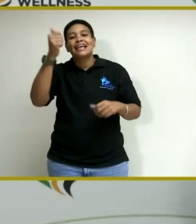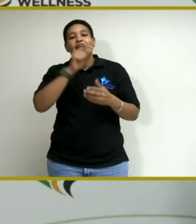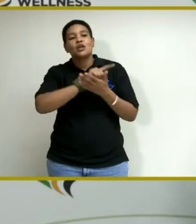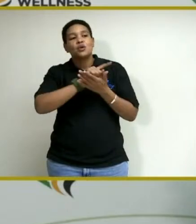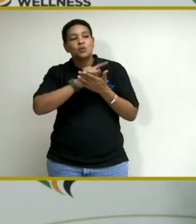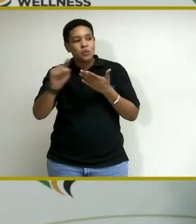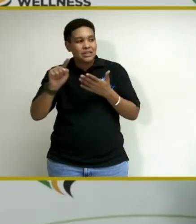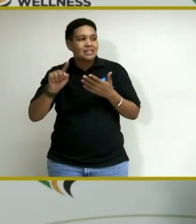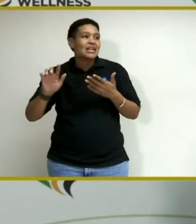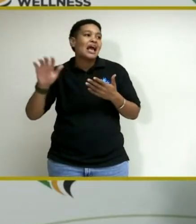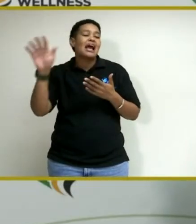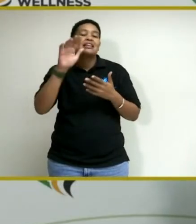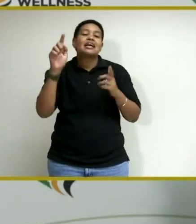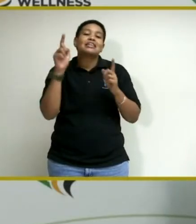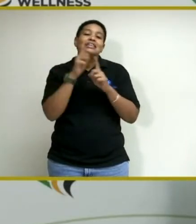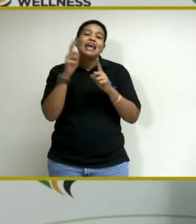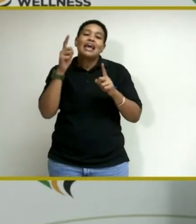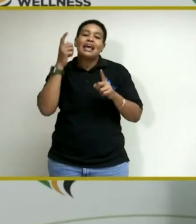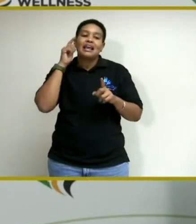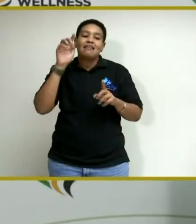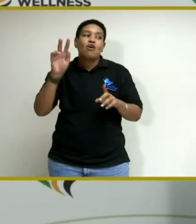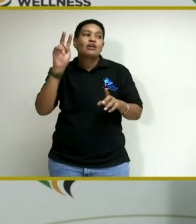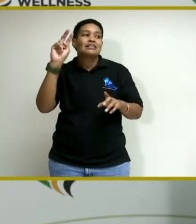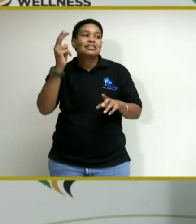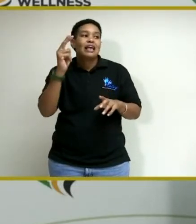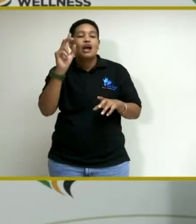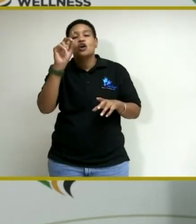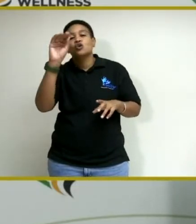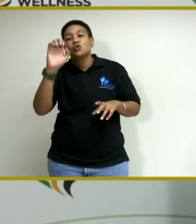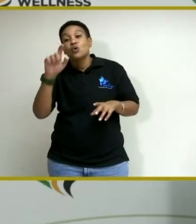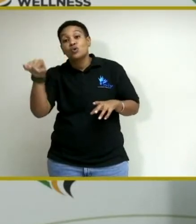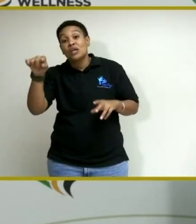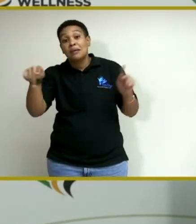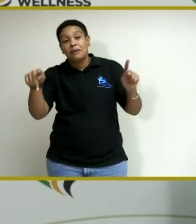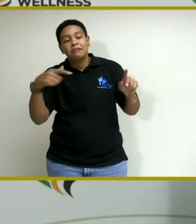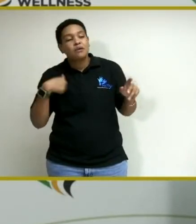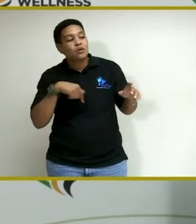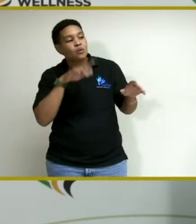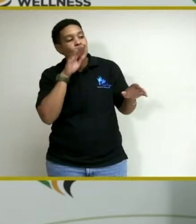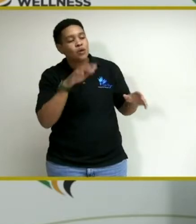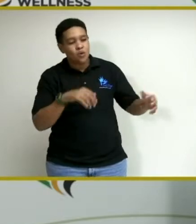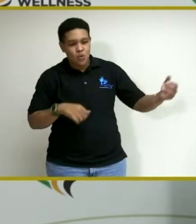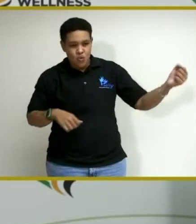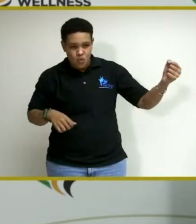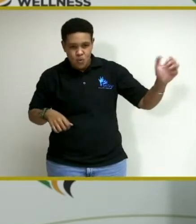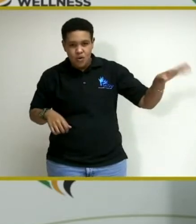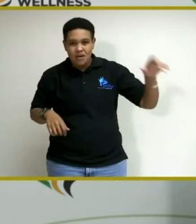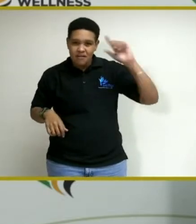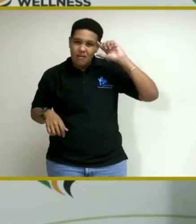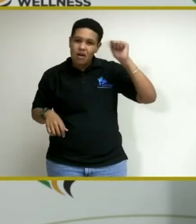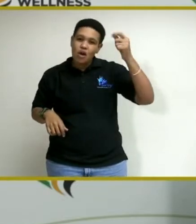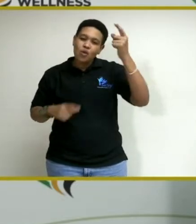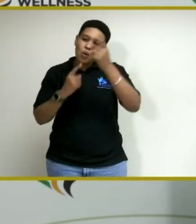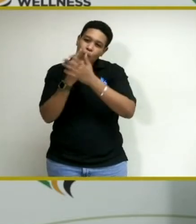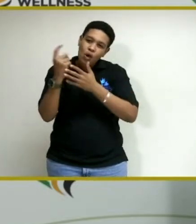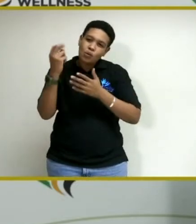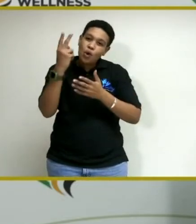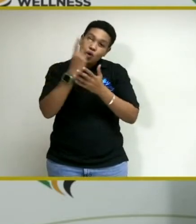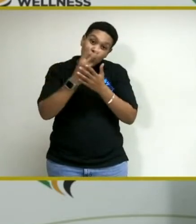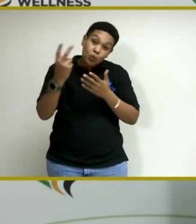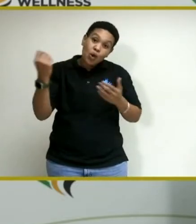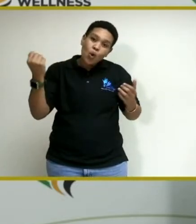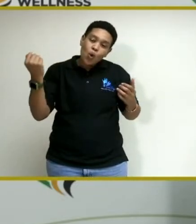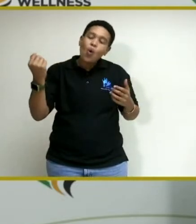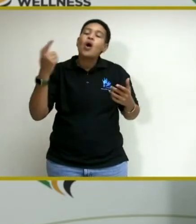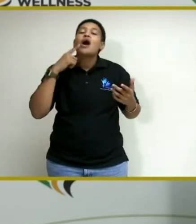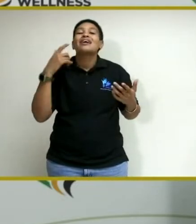as their date for the second dose. So those persons we are deferring for another week or 2 are